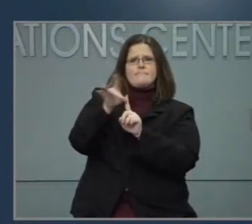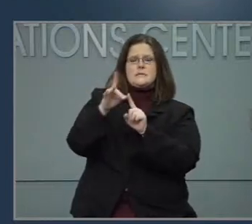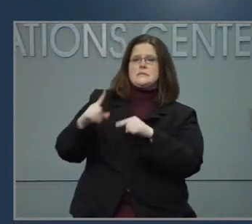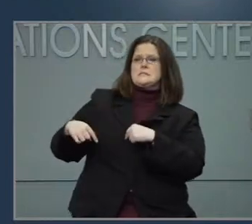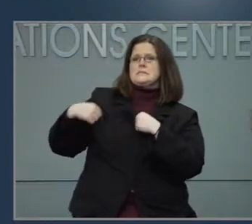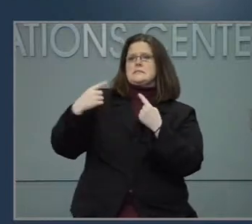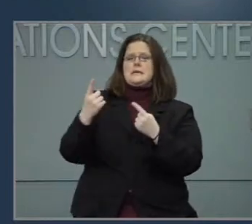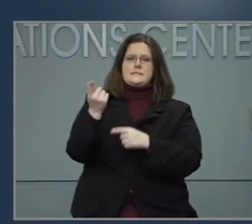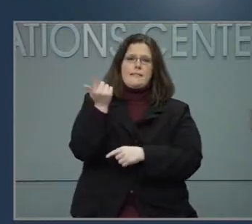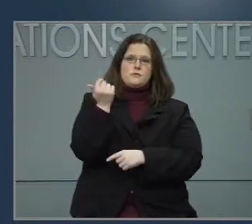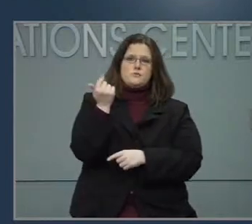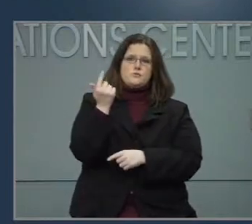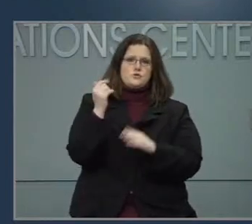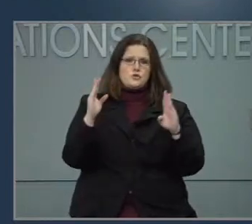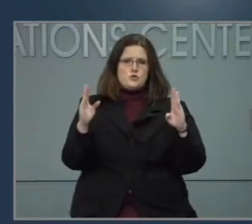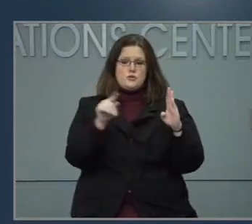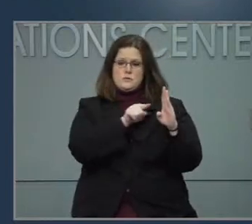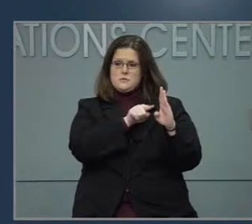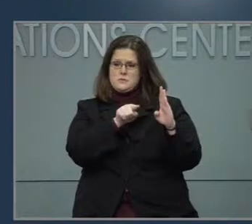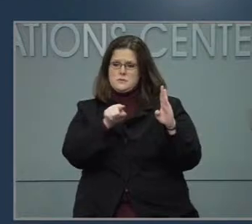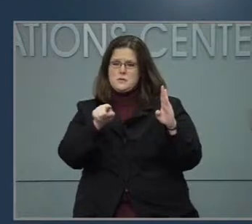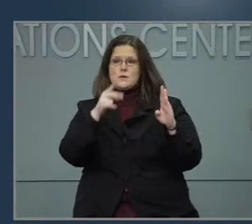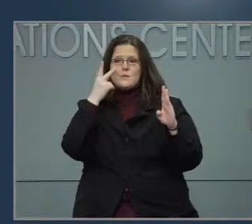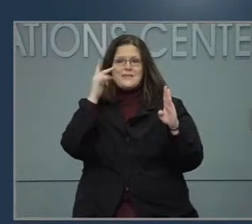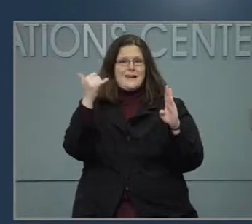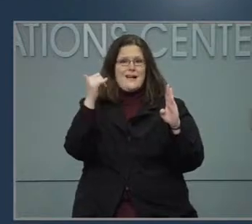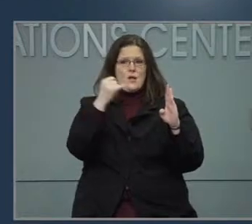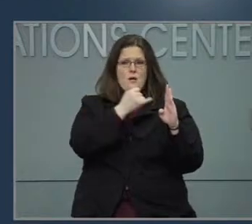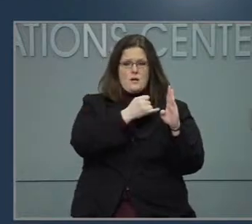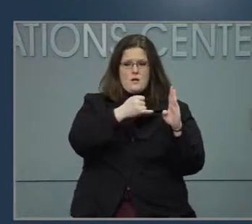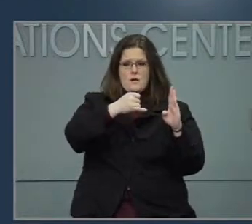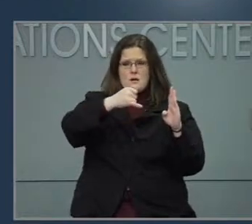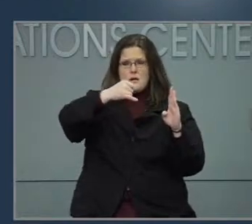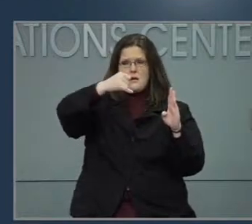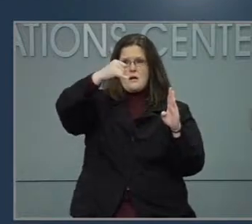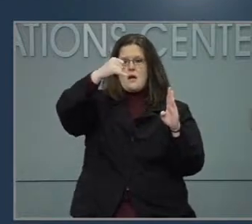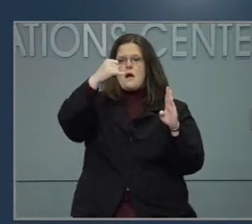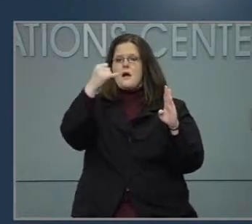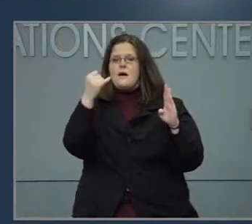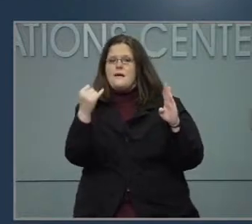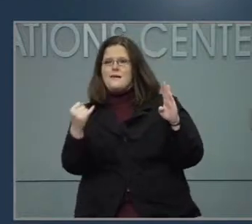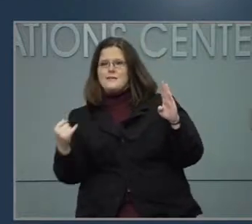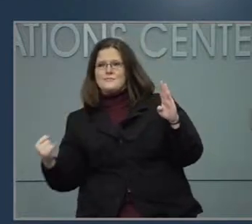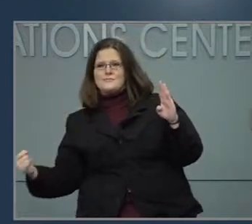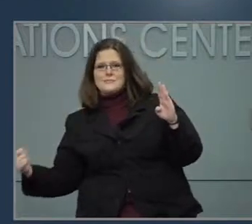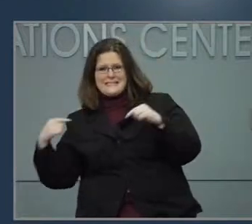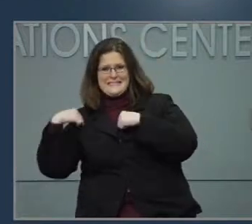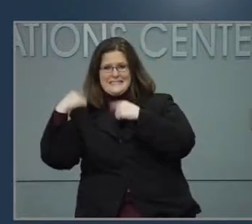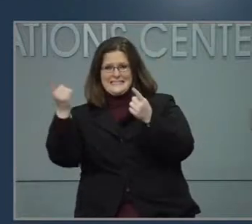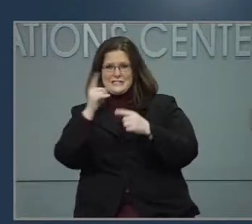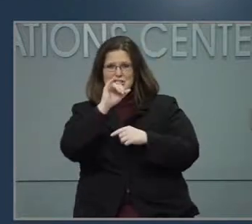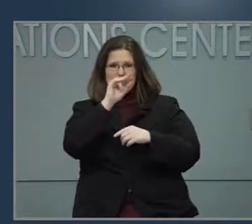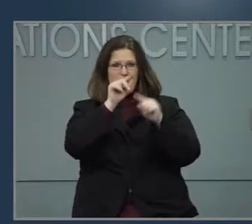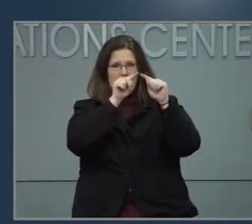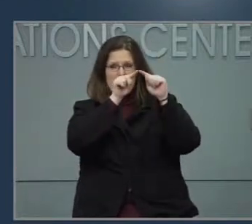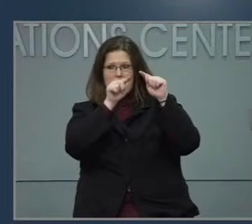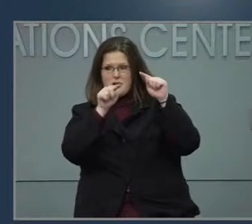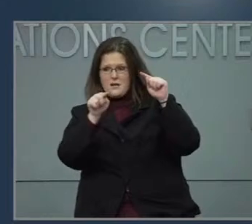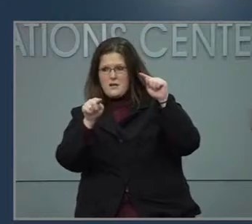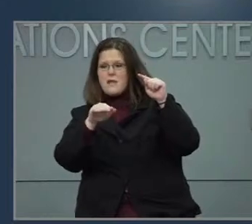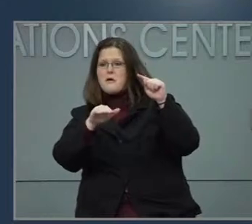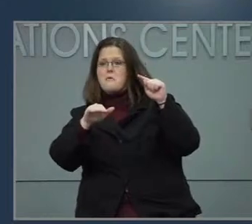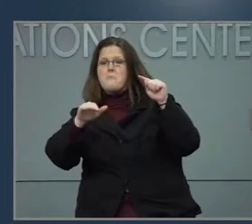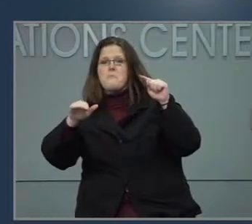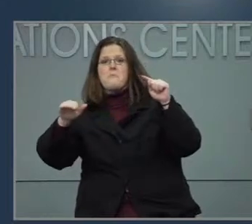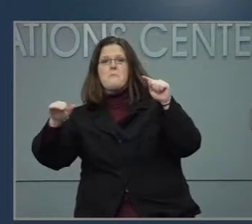had our first case last year. You can see that cases have come down dramatically since our January peak and have largely leveled